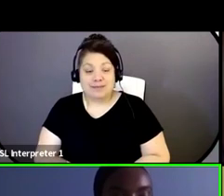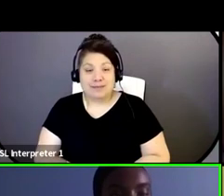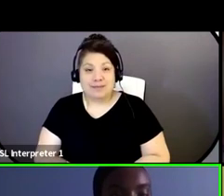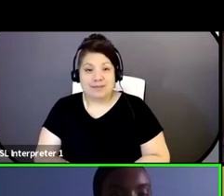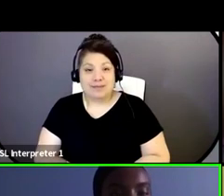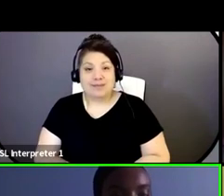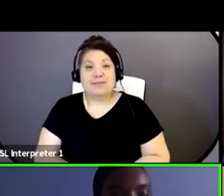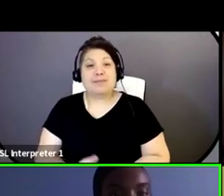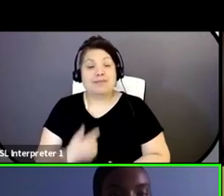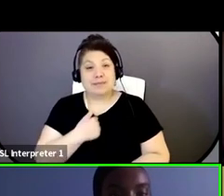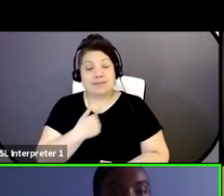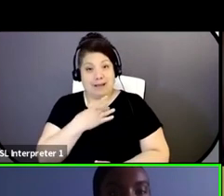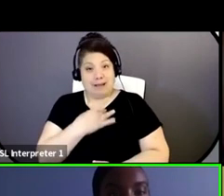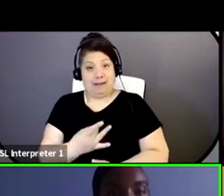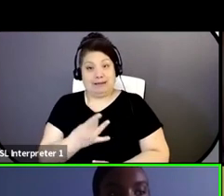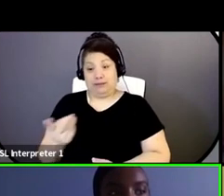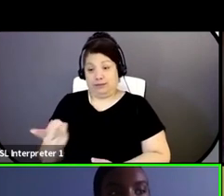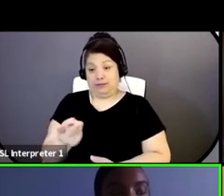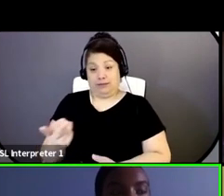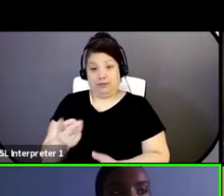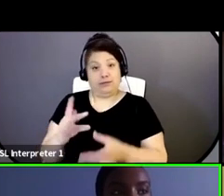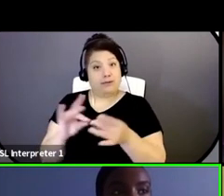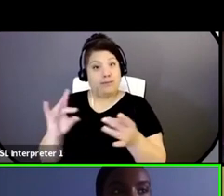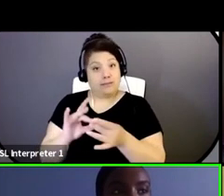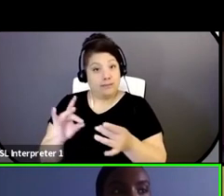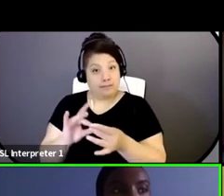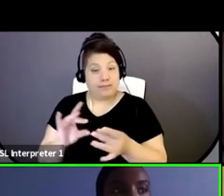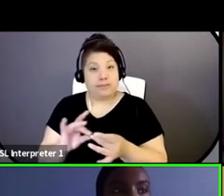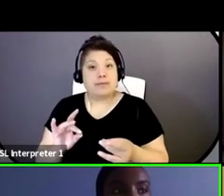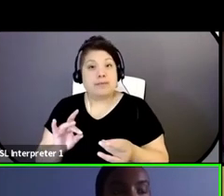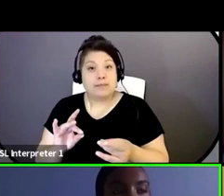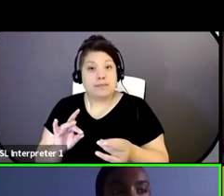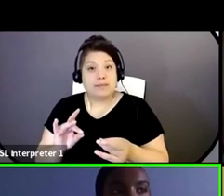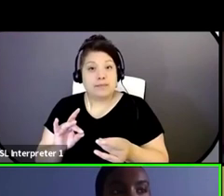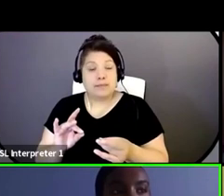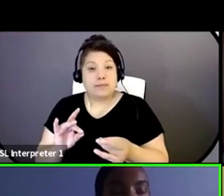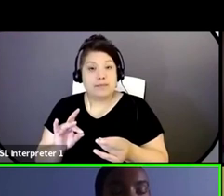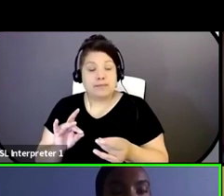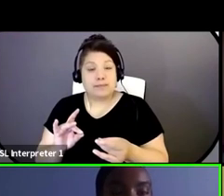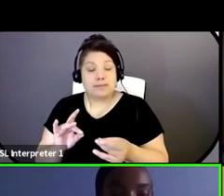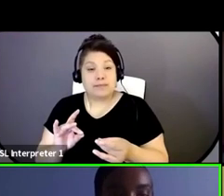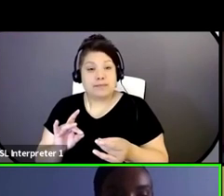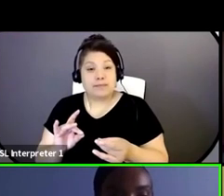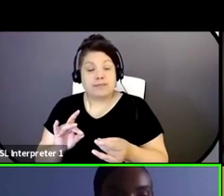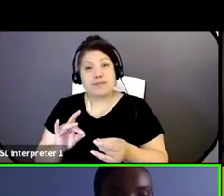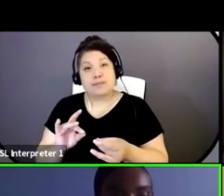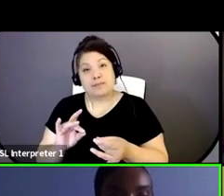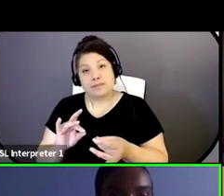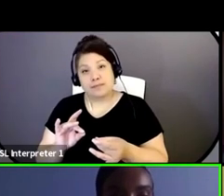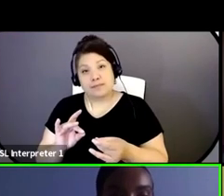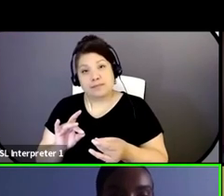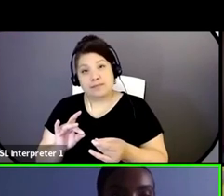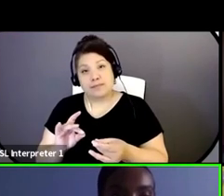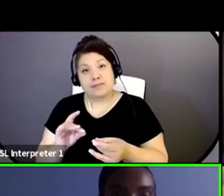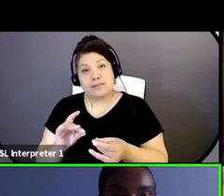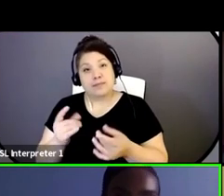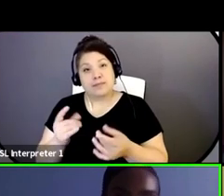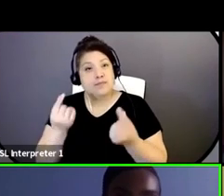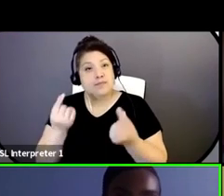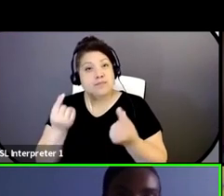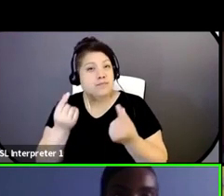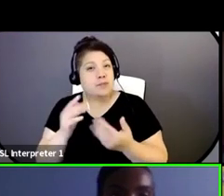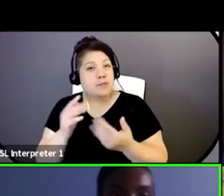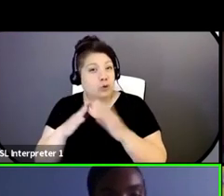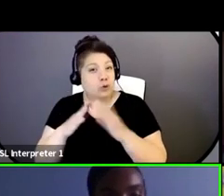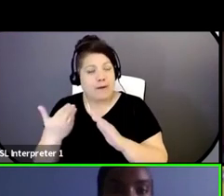liked about what both of you had to share was that this idea around community alternatives to